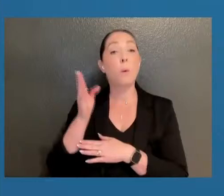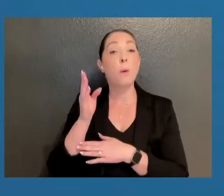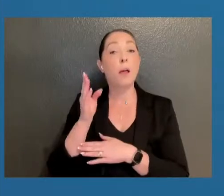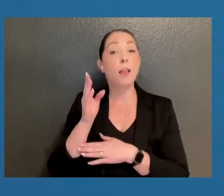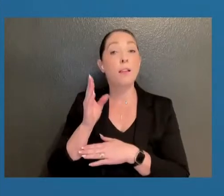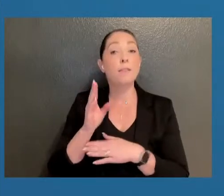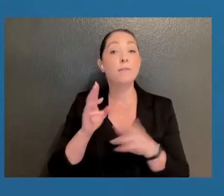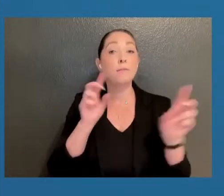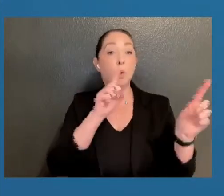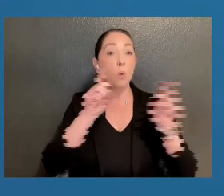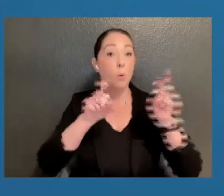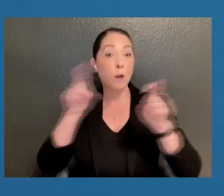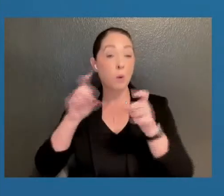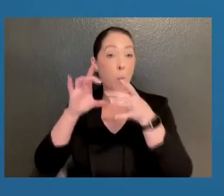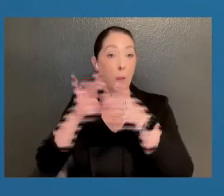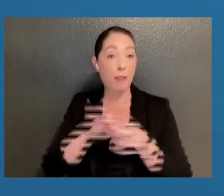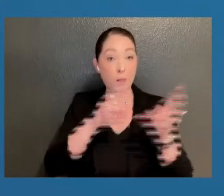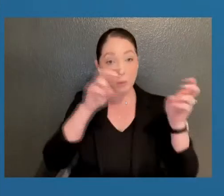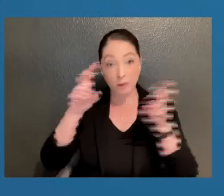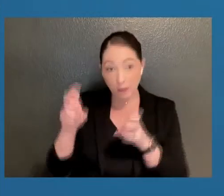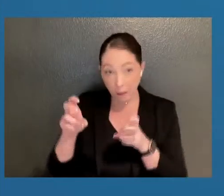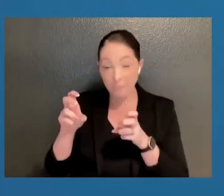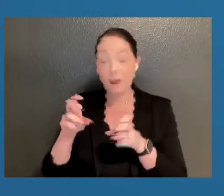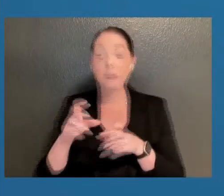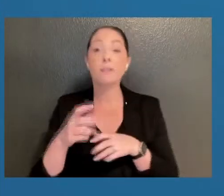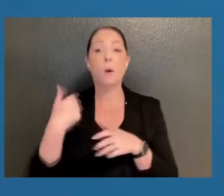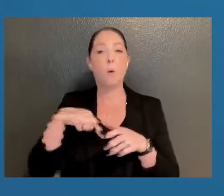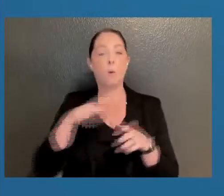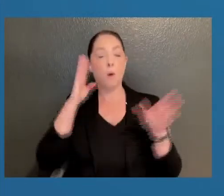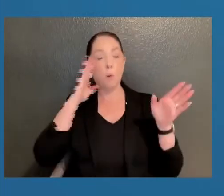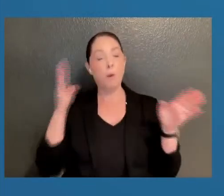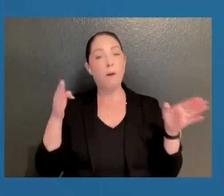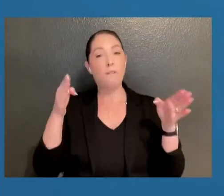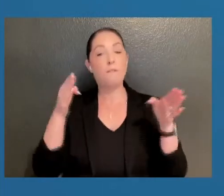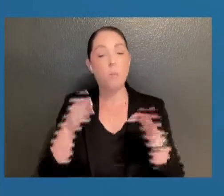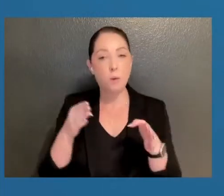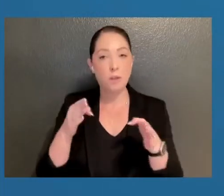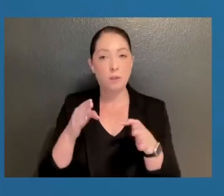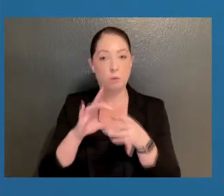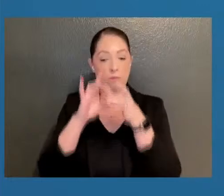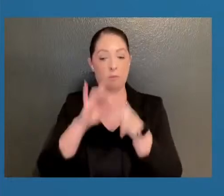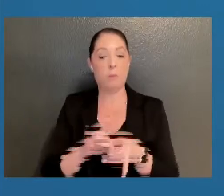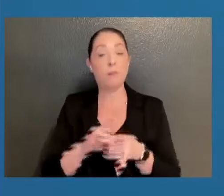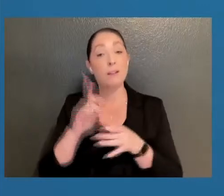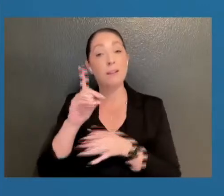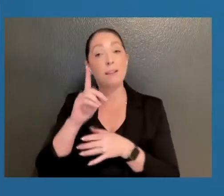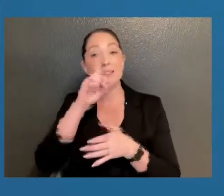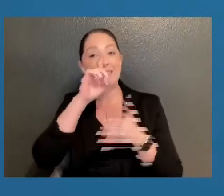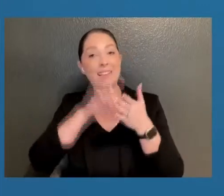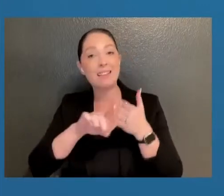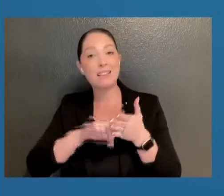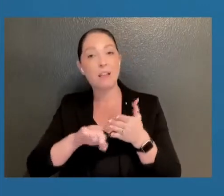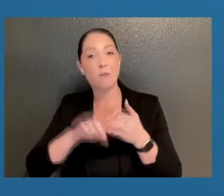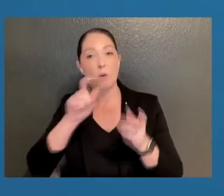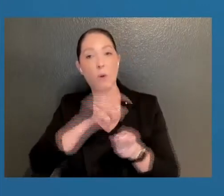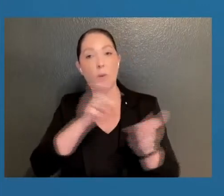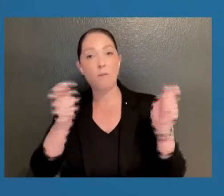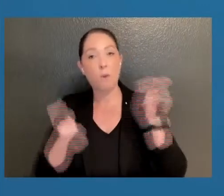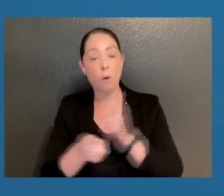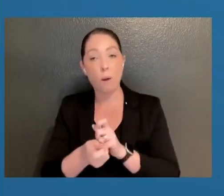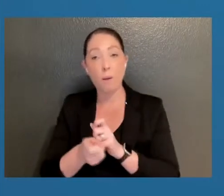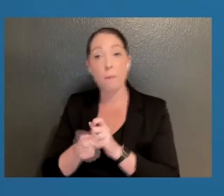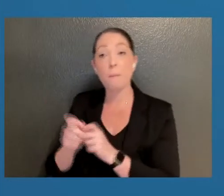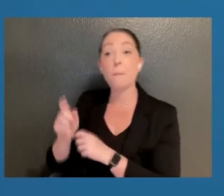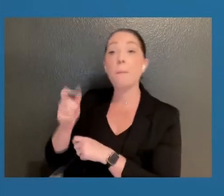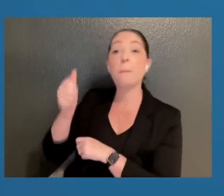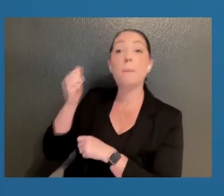Today, but while we have the district attorneys, we're going to focus on topic about discovery reform. Do we have any questions on that? Start Matt and